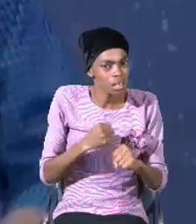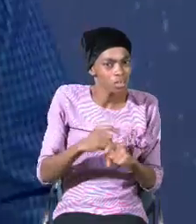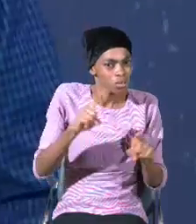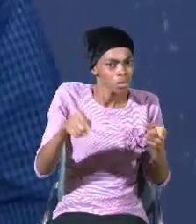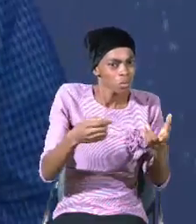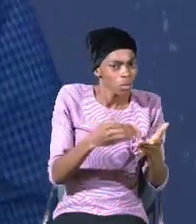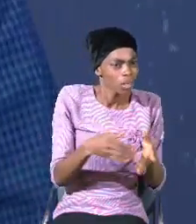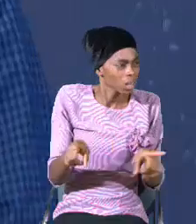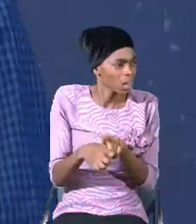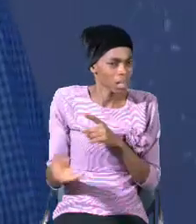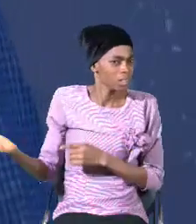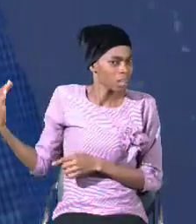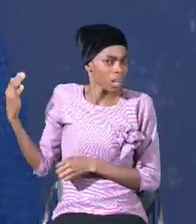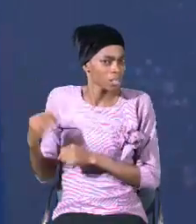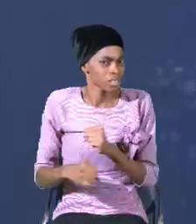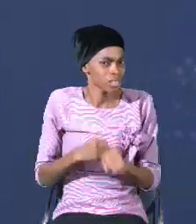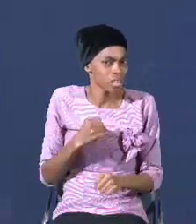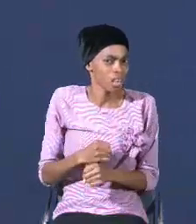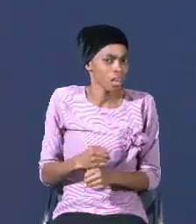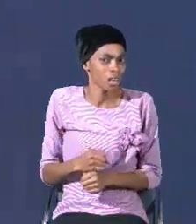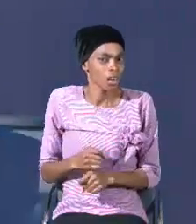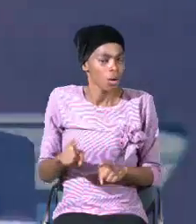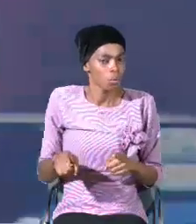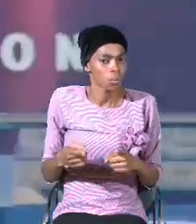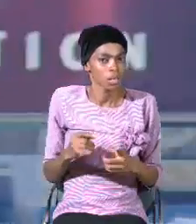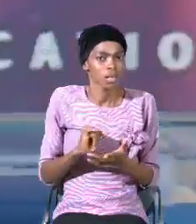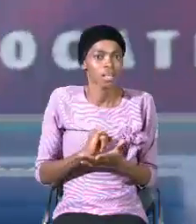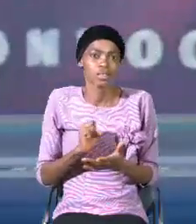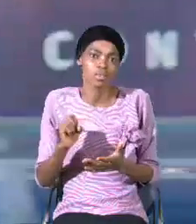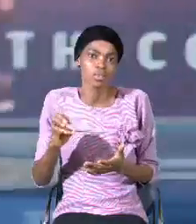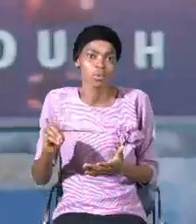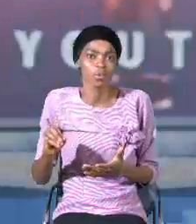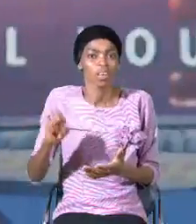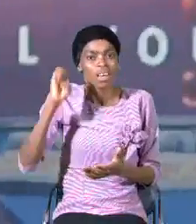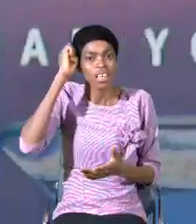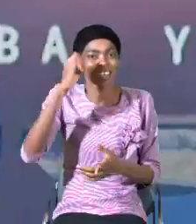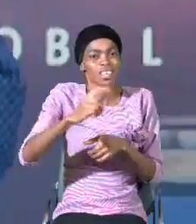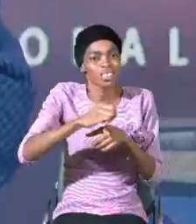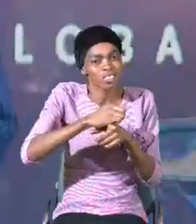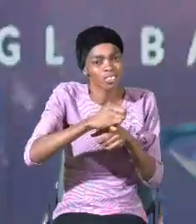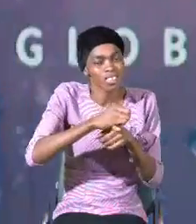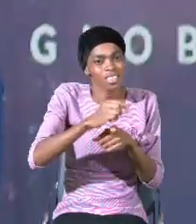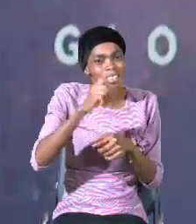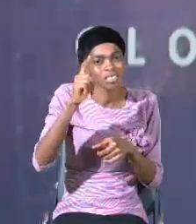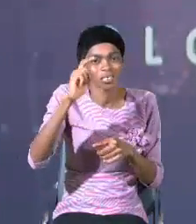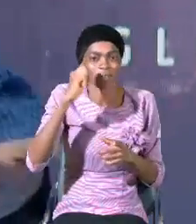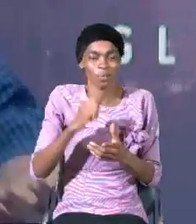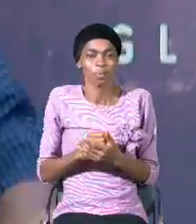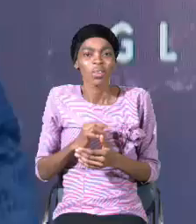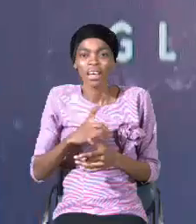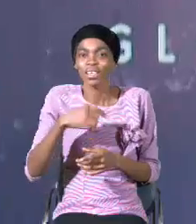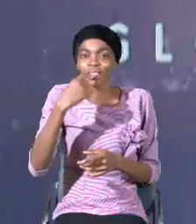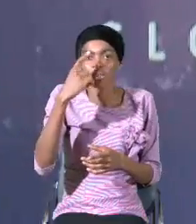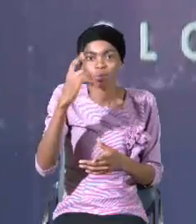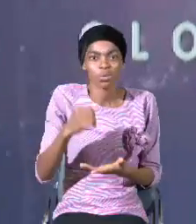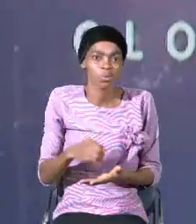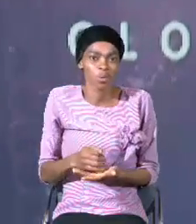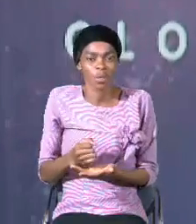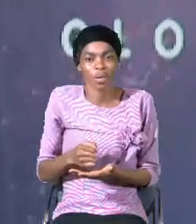like last year went. And so he mentors you. He tells you, he helps you to